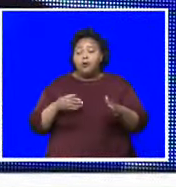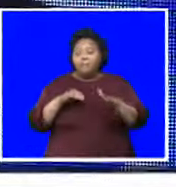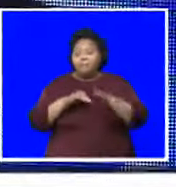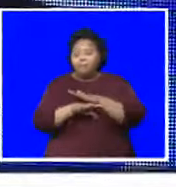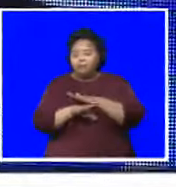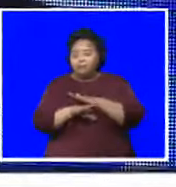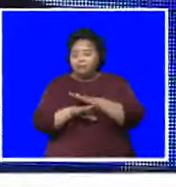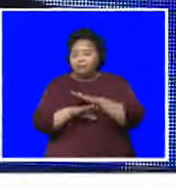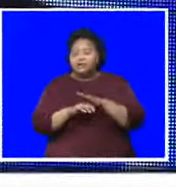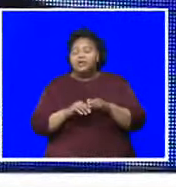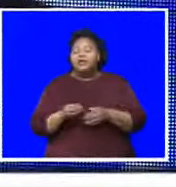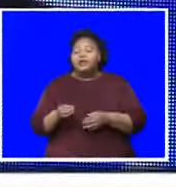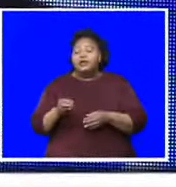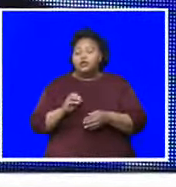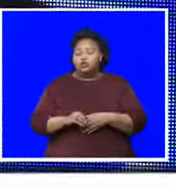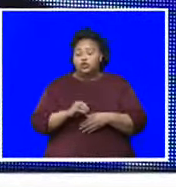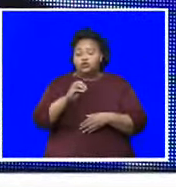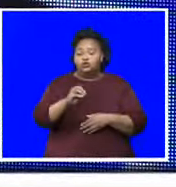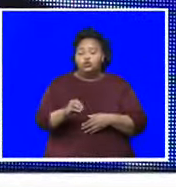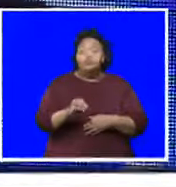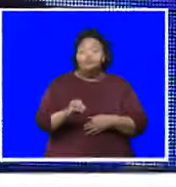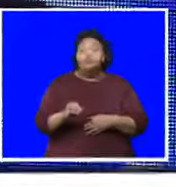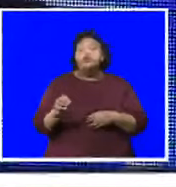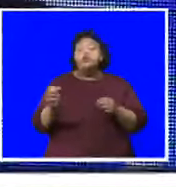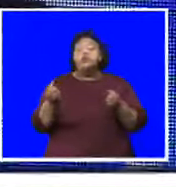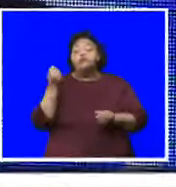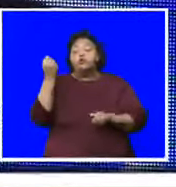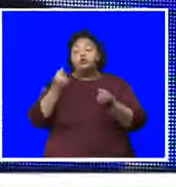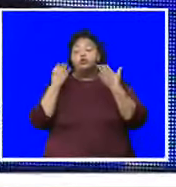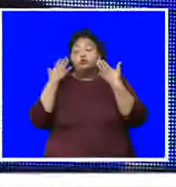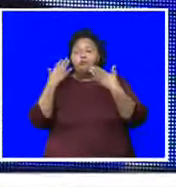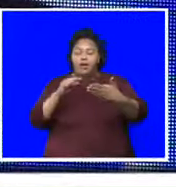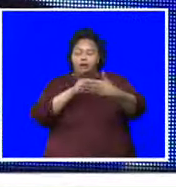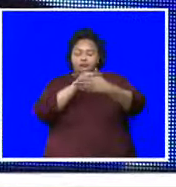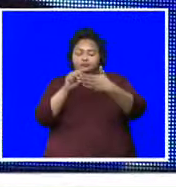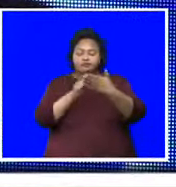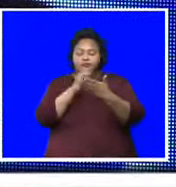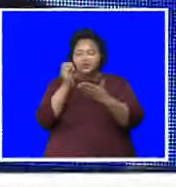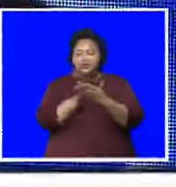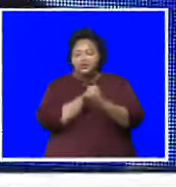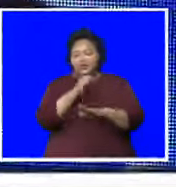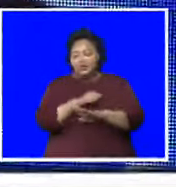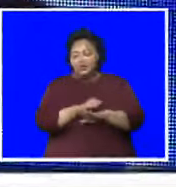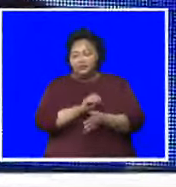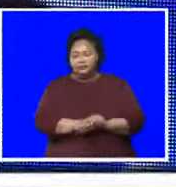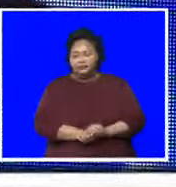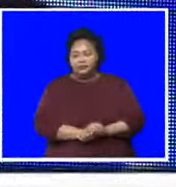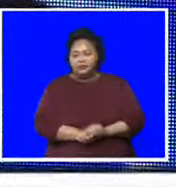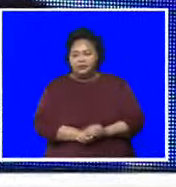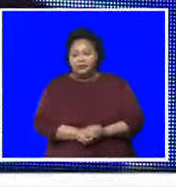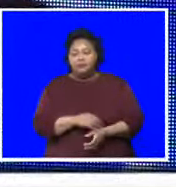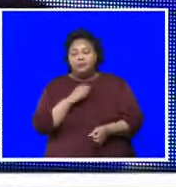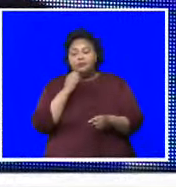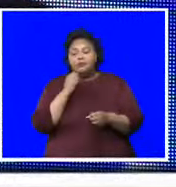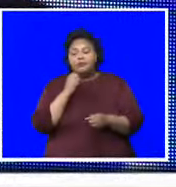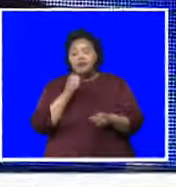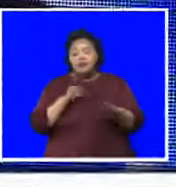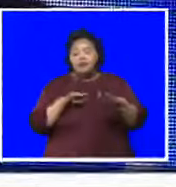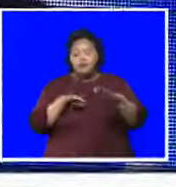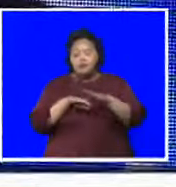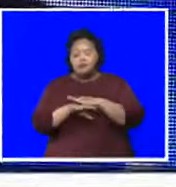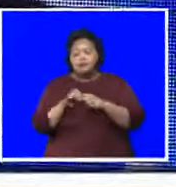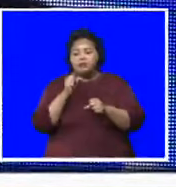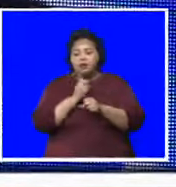turnaround time for the collection of the motor vehicle license disc at the post office is 24 hours on completion